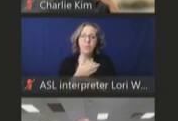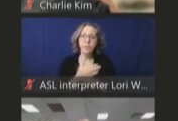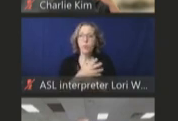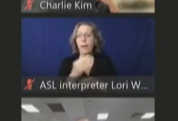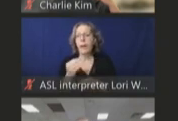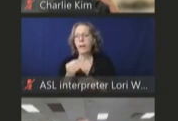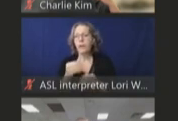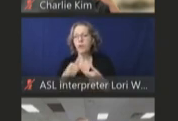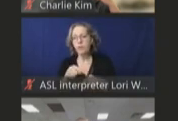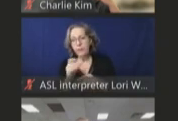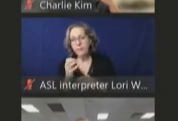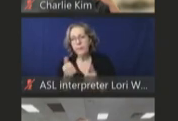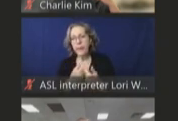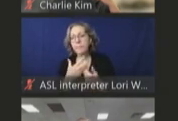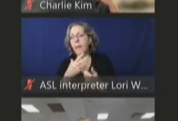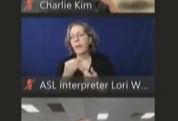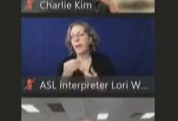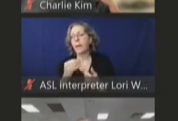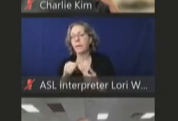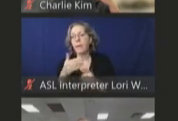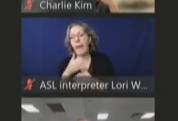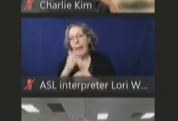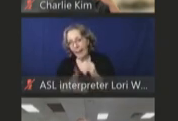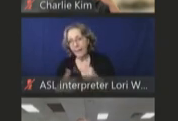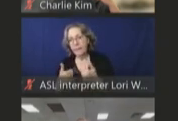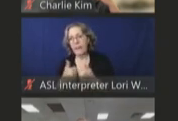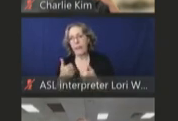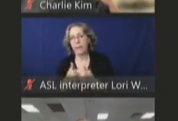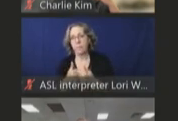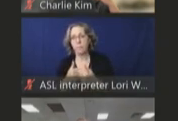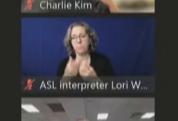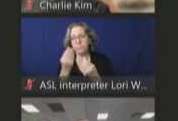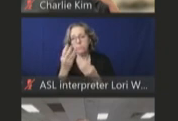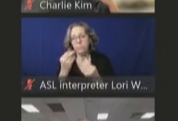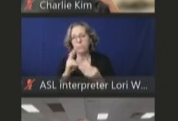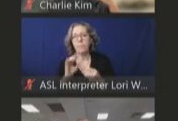our MLB ballpark app. We have